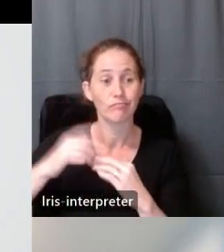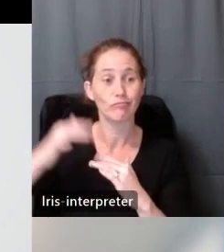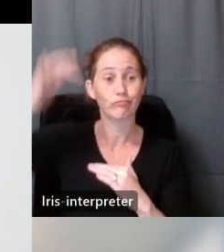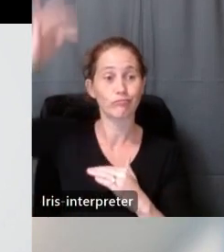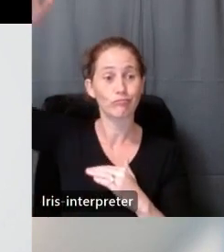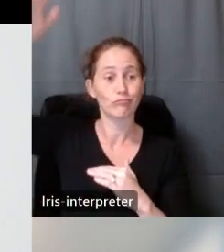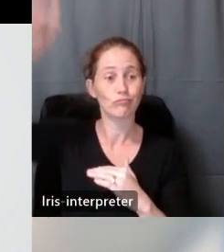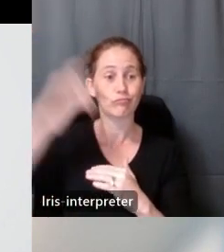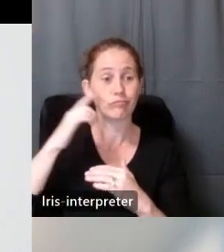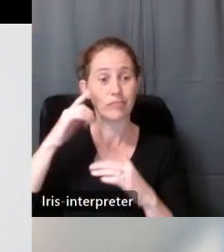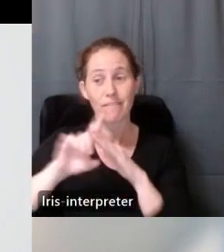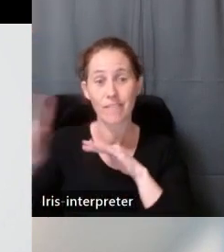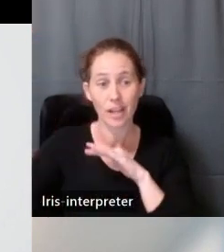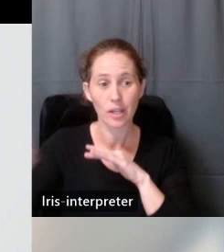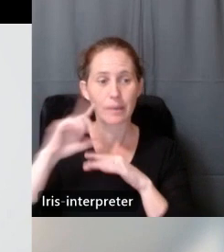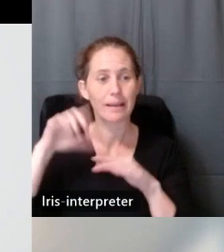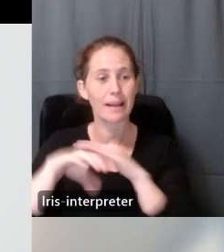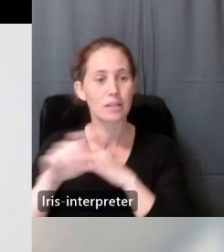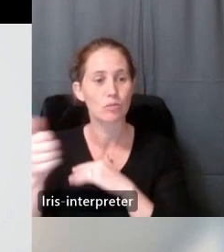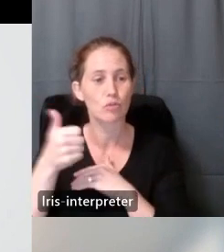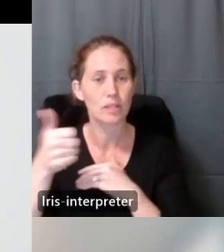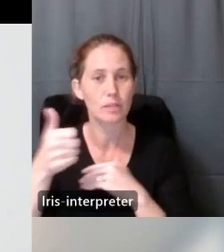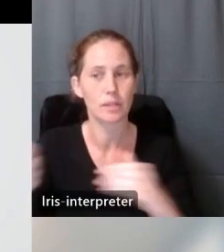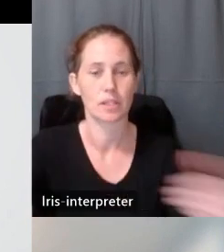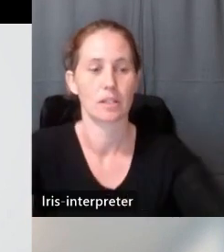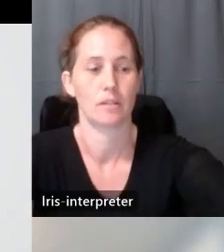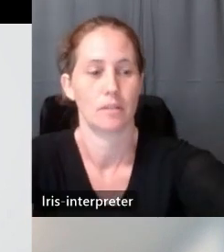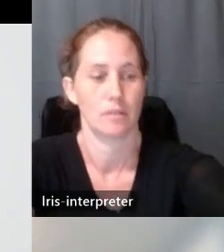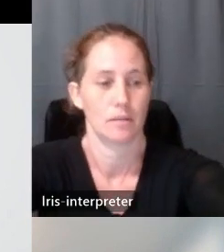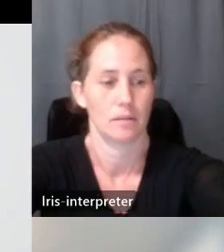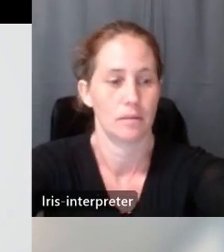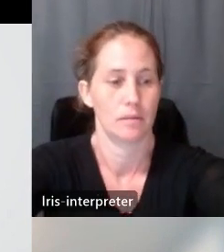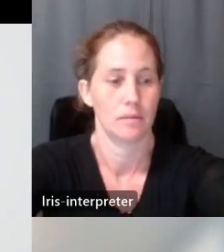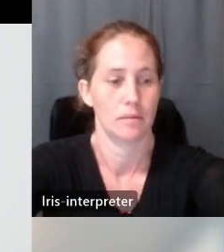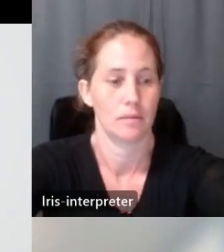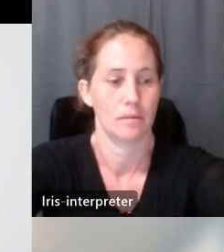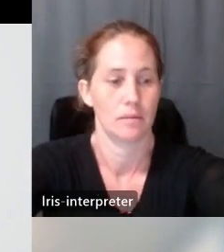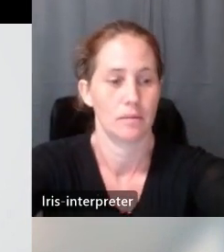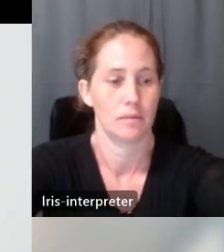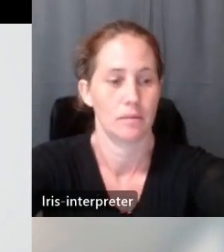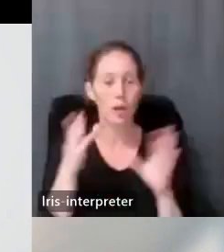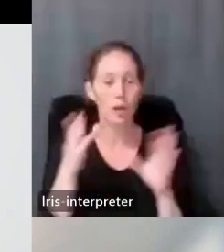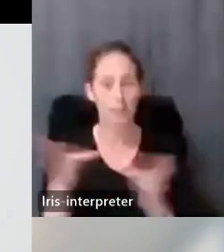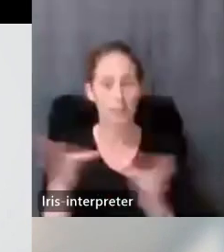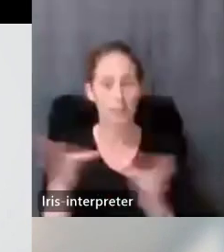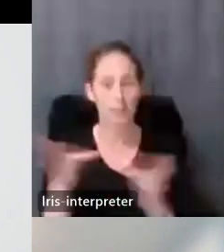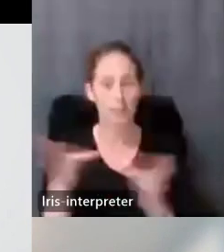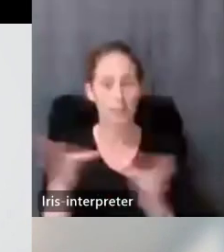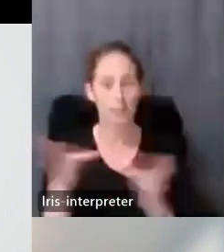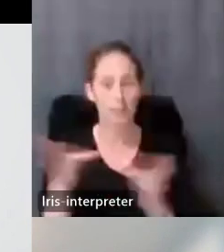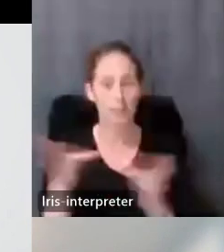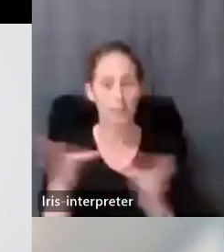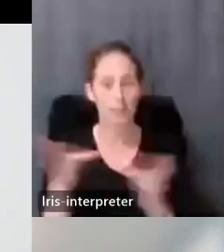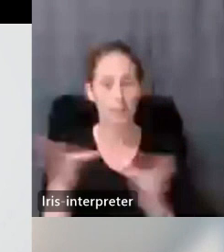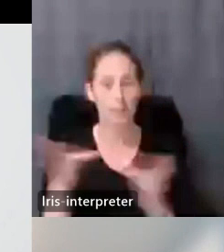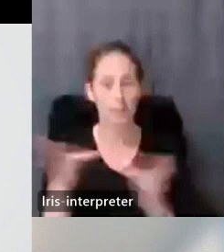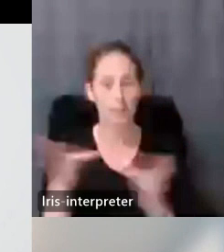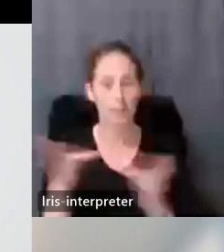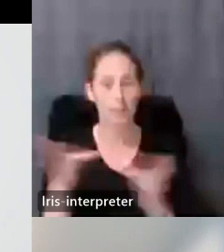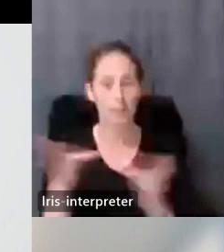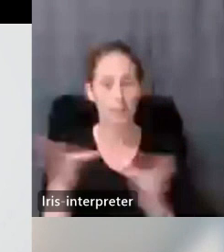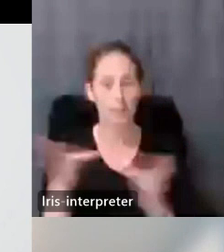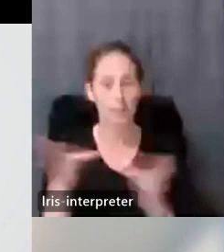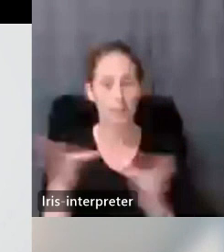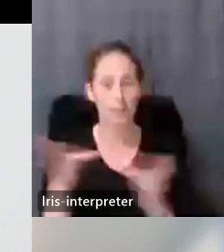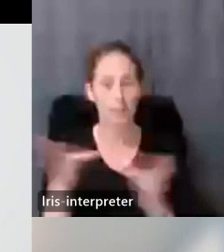accessible transportation. Their plans failed to provide sufficiently accessible